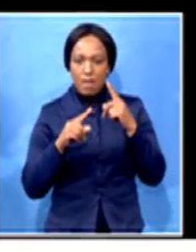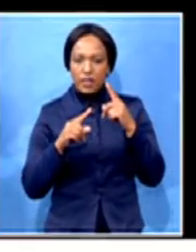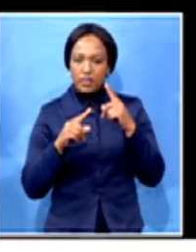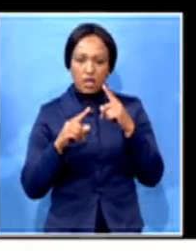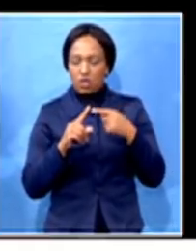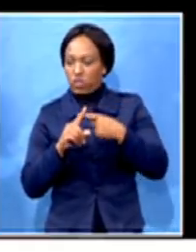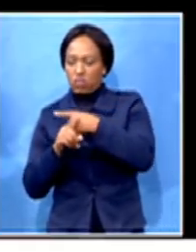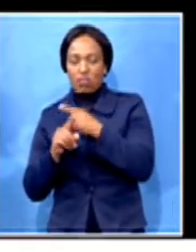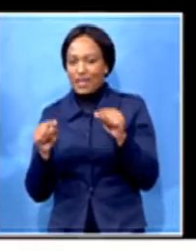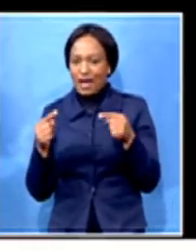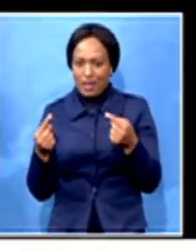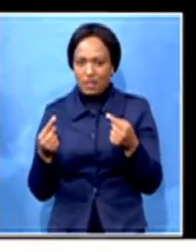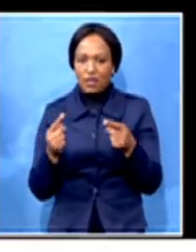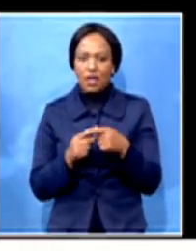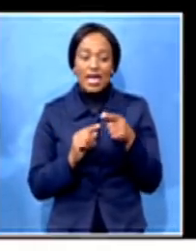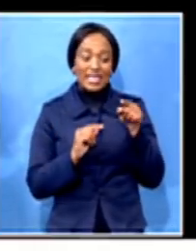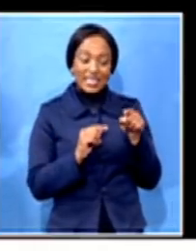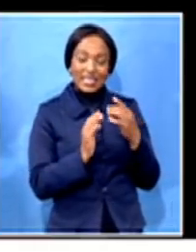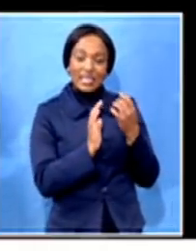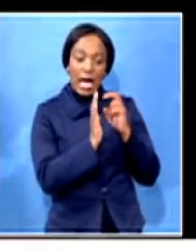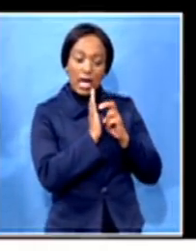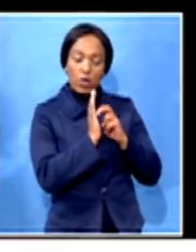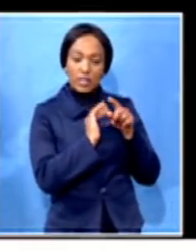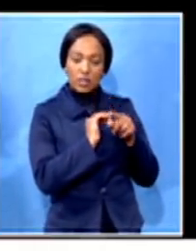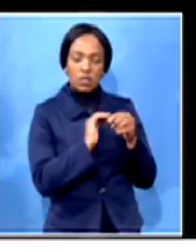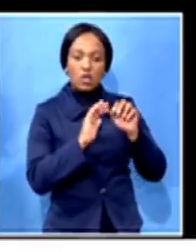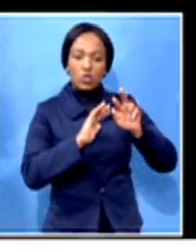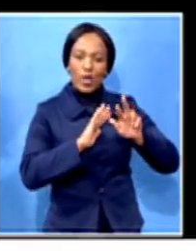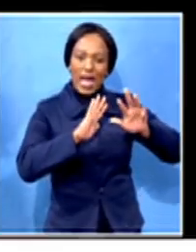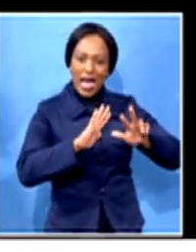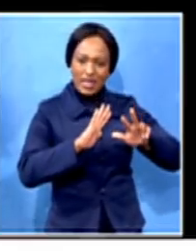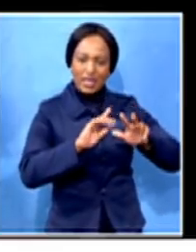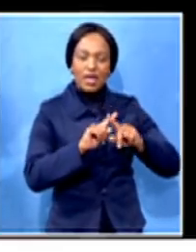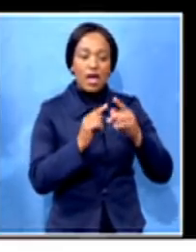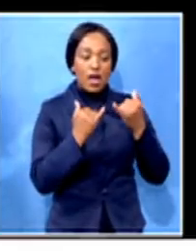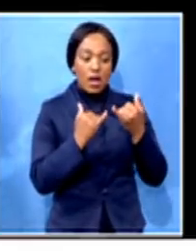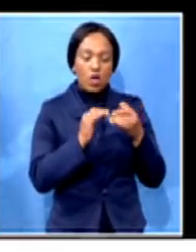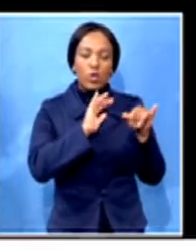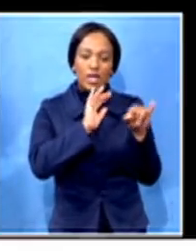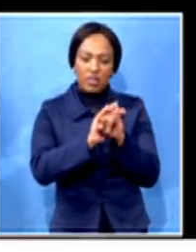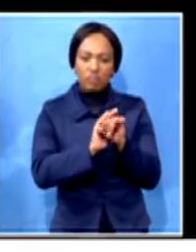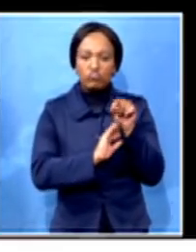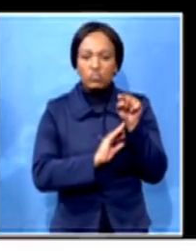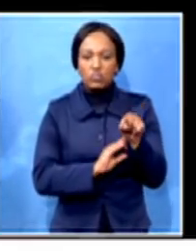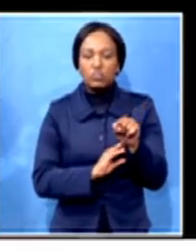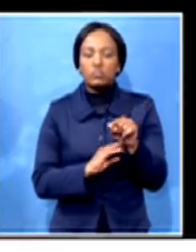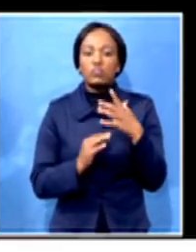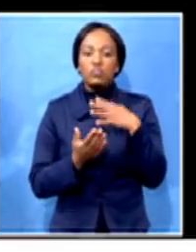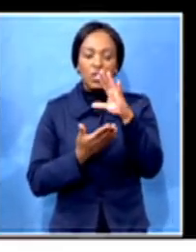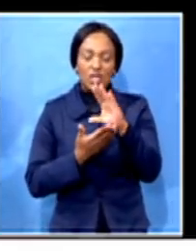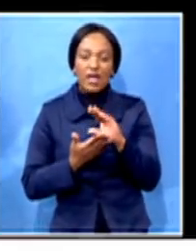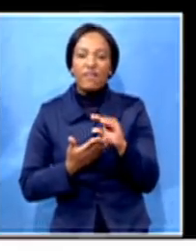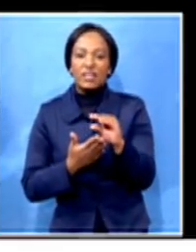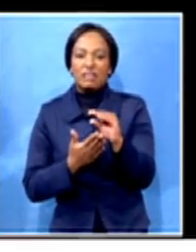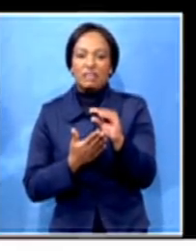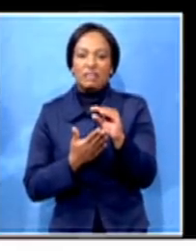guidelines. So what Regulation 28 it seeks to identify what we refer to as investable asset classes, which